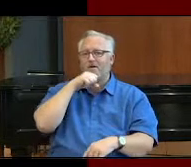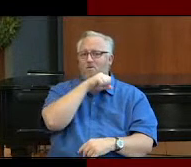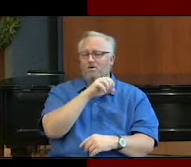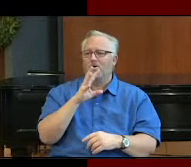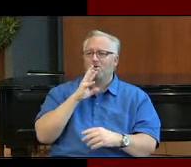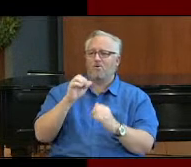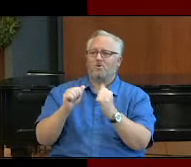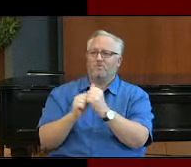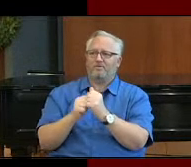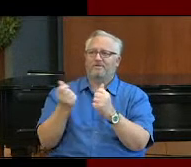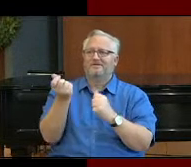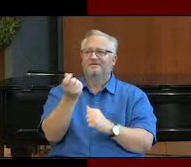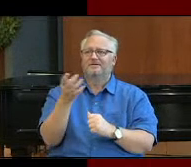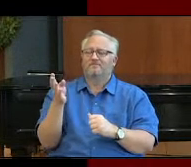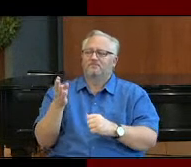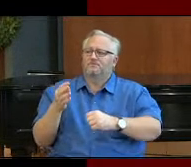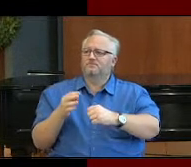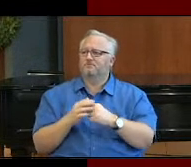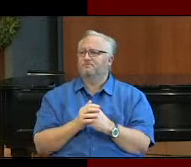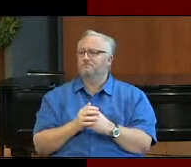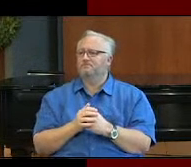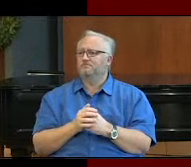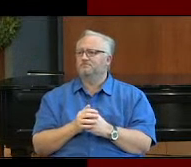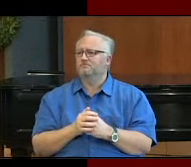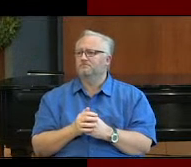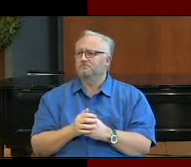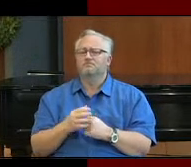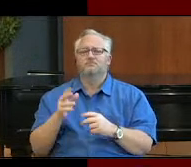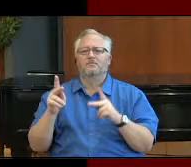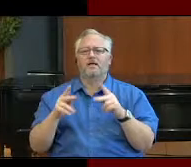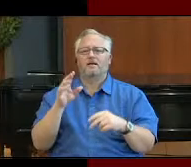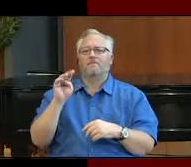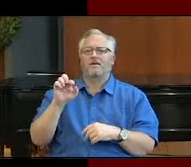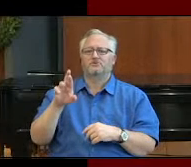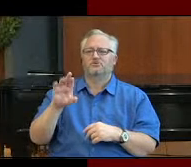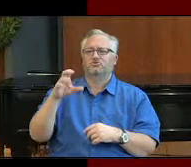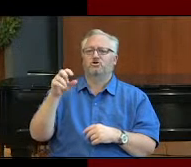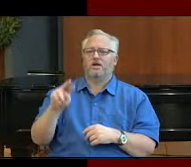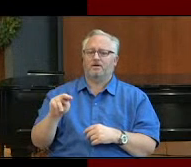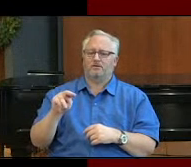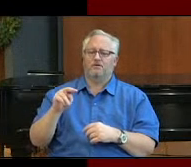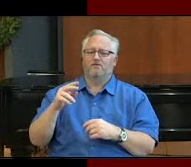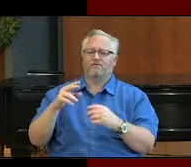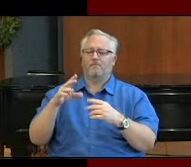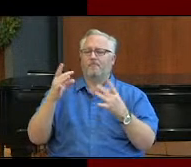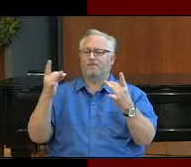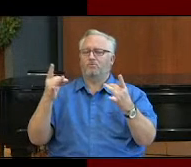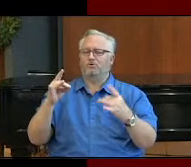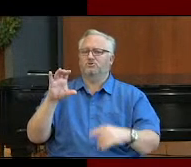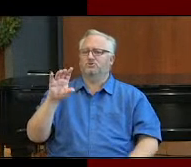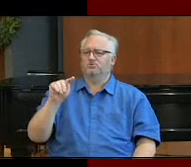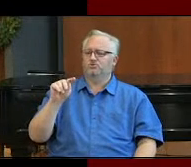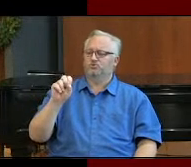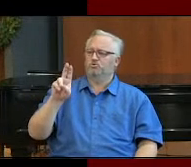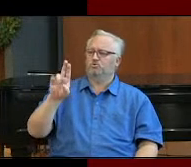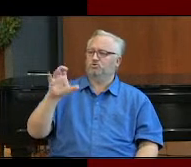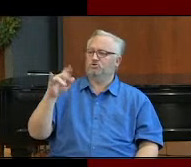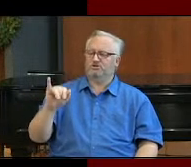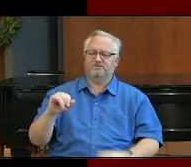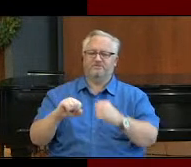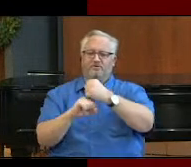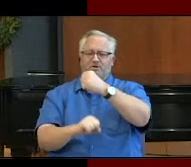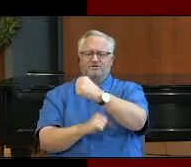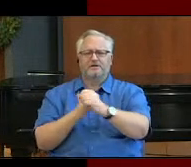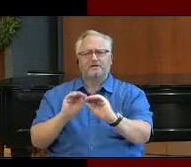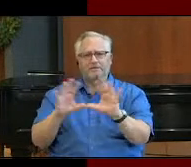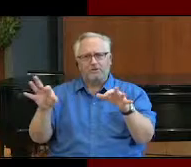LGBTIQ activists in Taiwan. I also spoke with Master Chen Yen, Dharma Master of the Buddhist Tsuji Foundation. She made